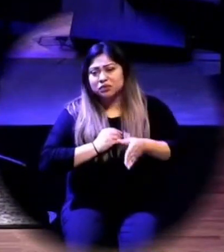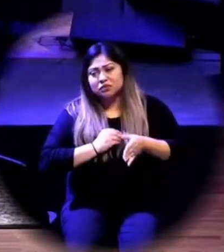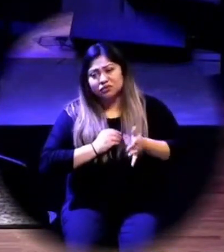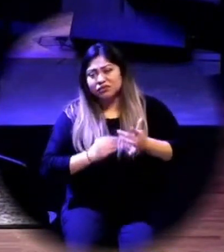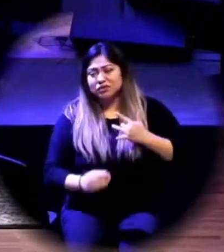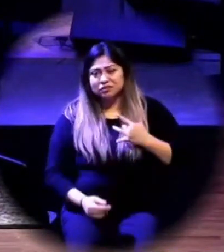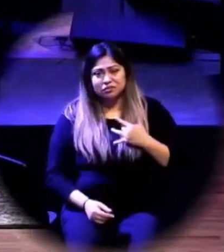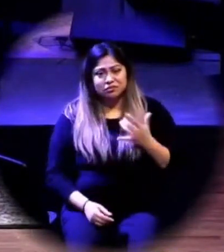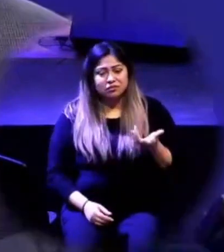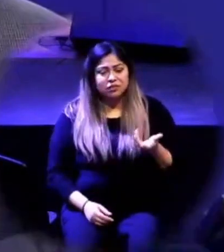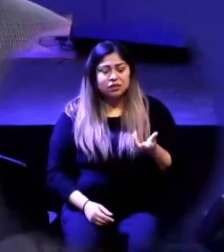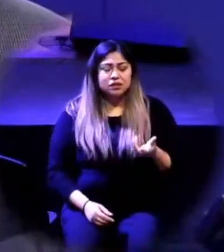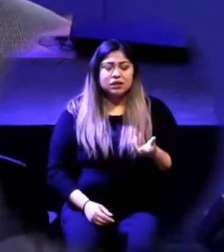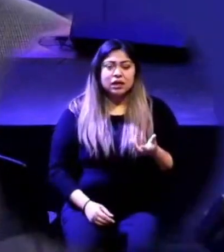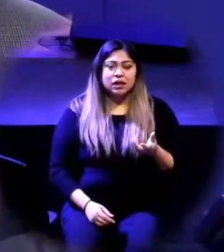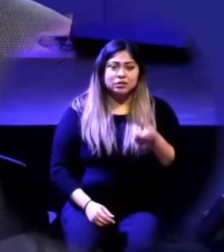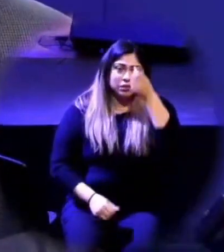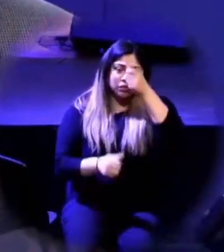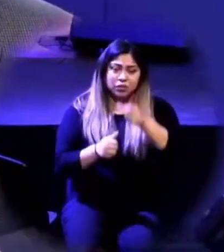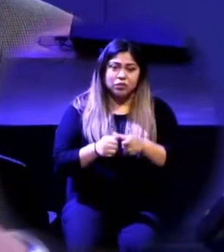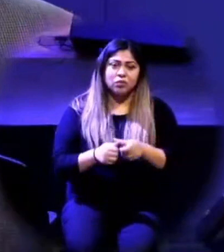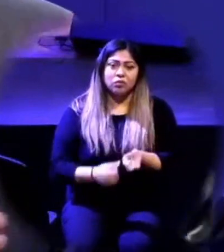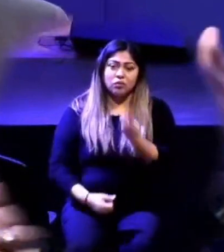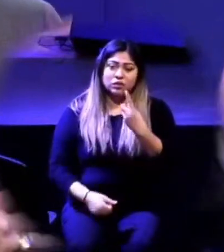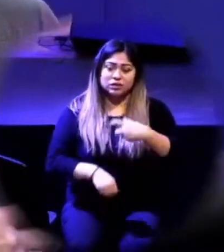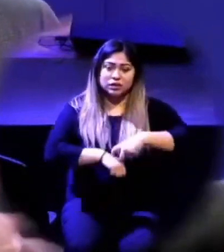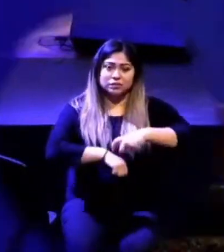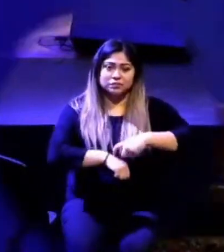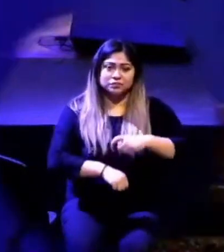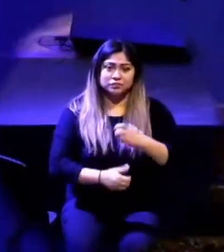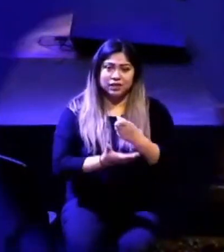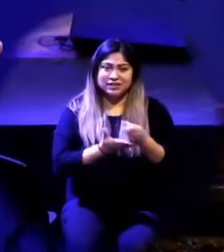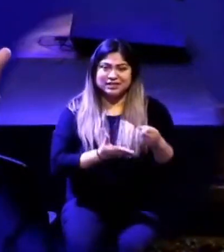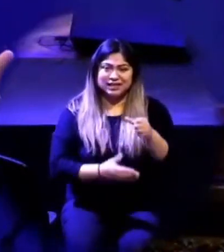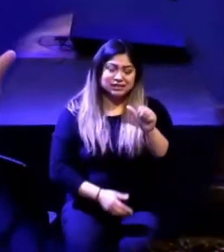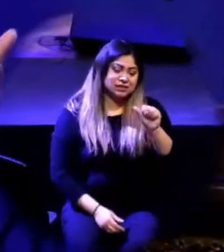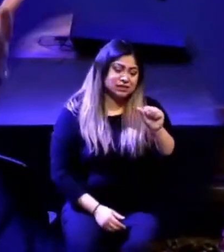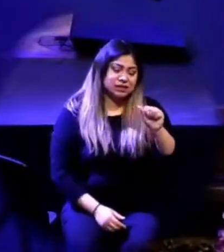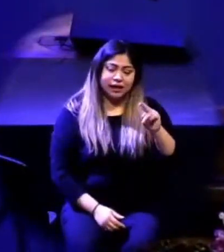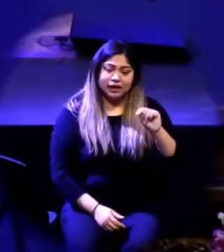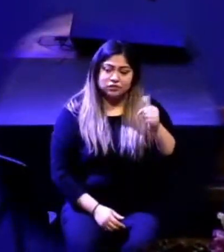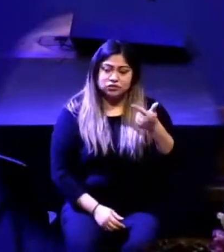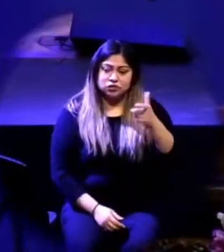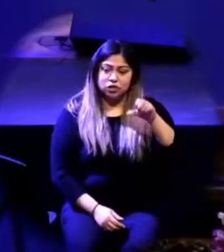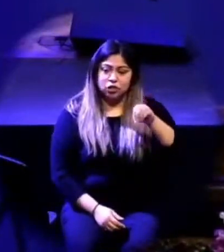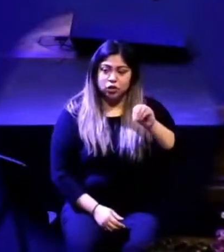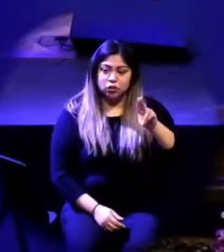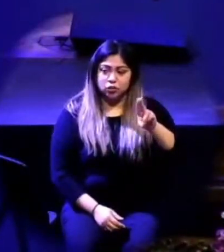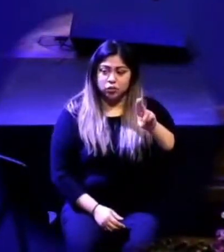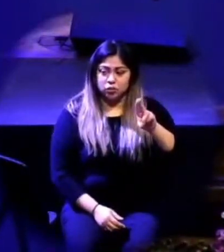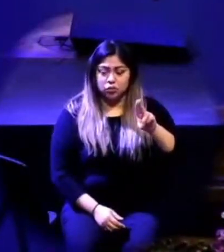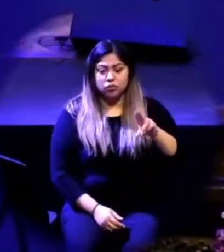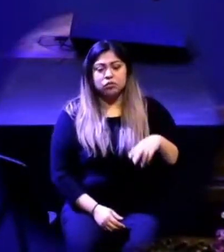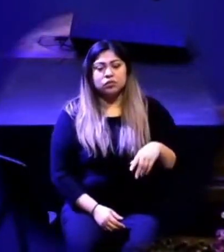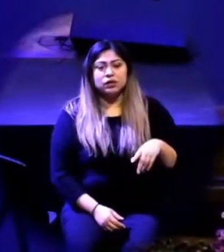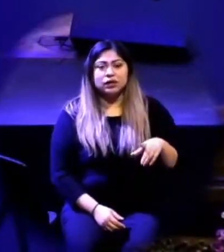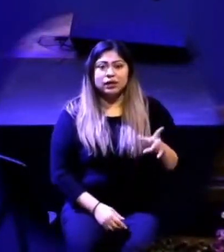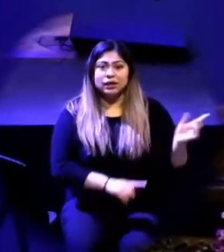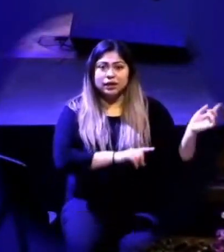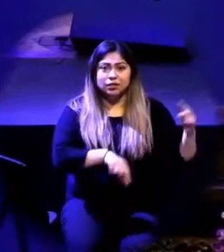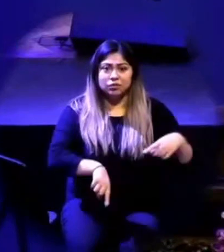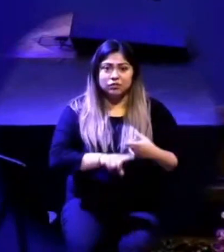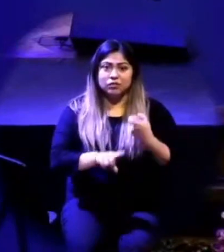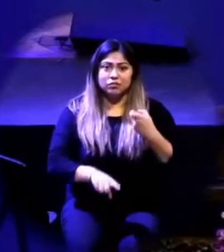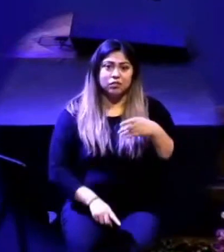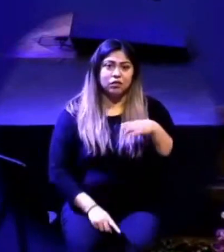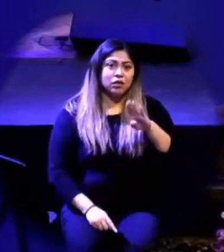I can remember one time a dear friend in San Angelo, it was really our staff missionary, he had come off the field from Bolivia to come